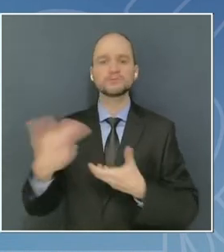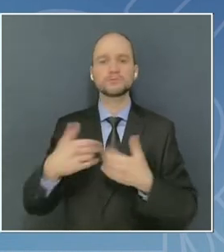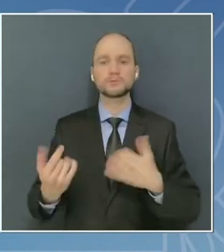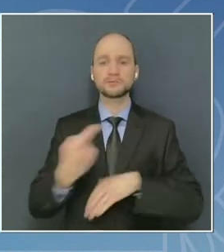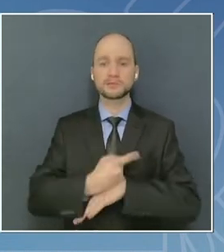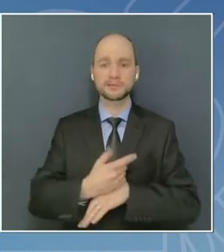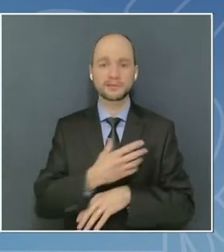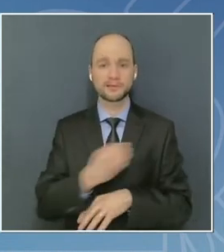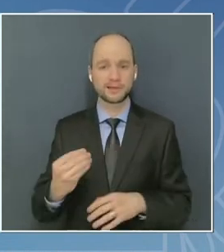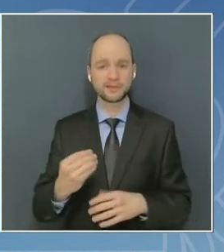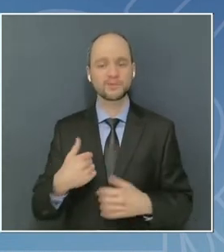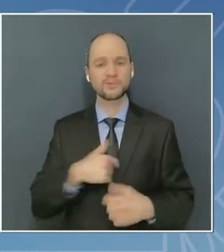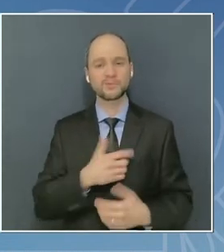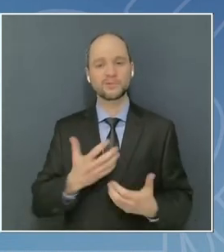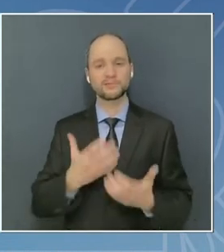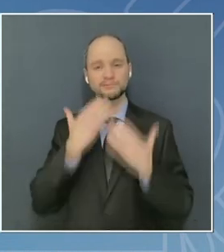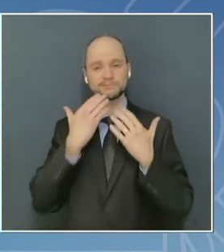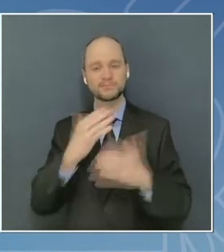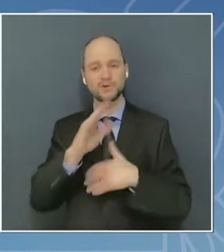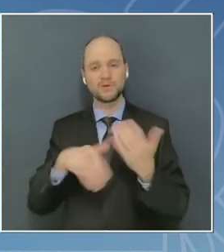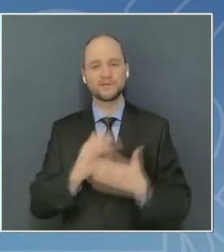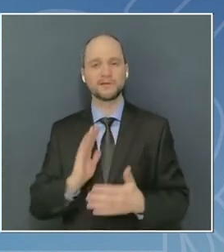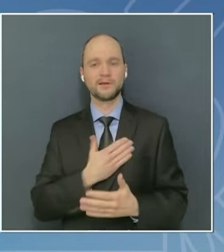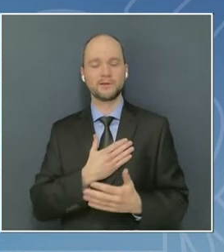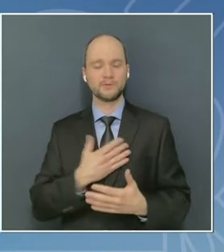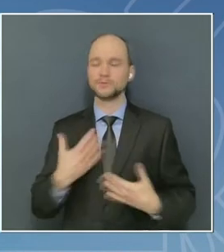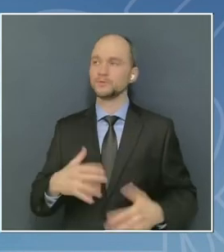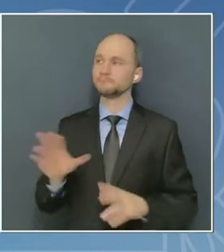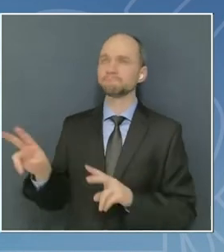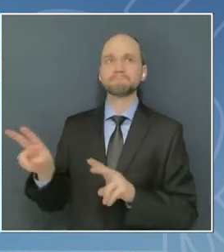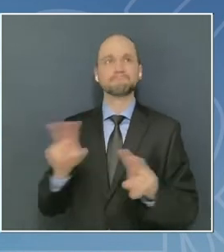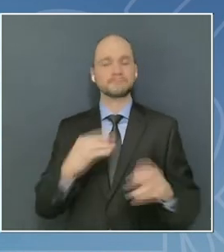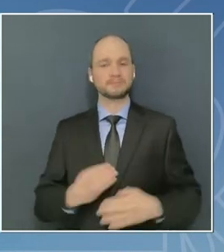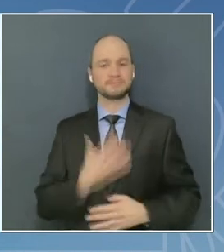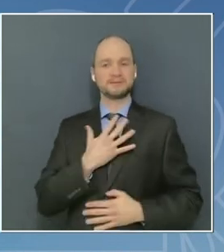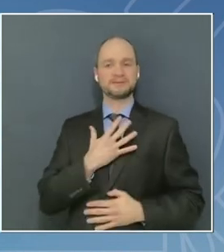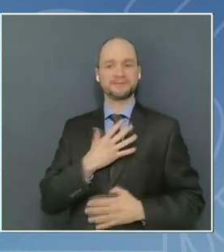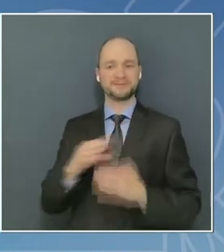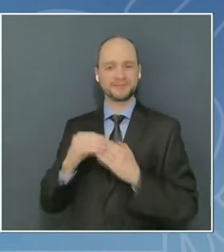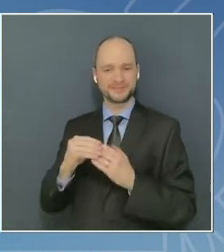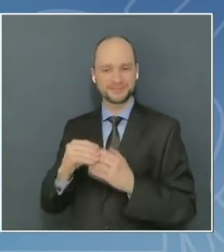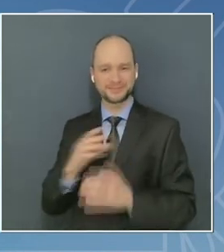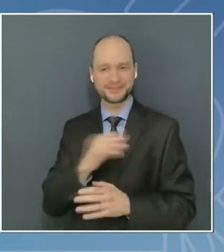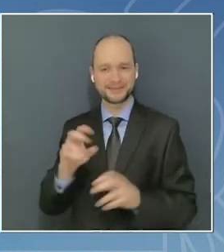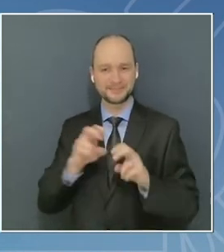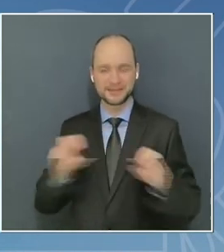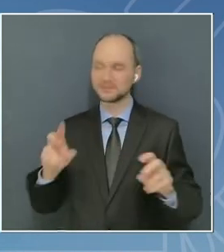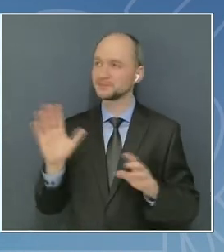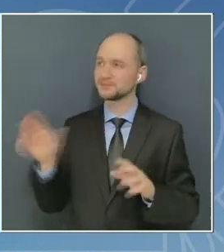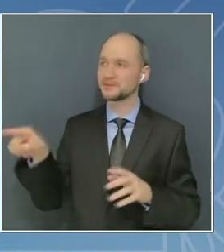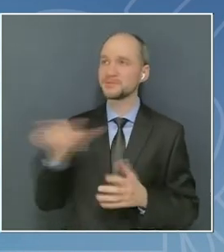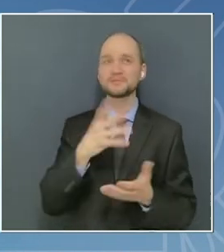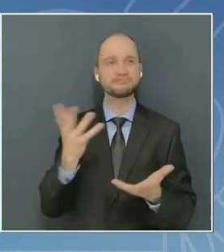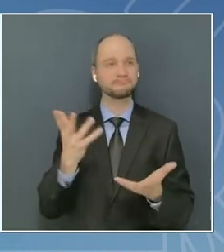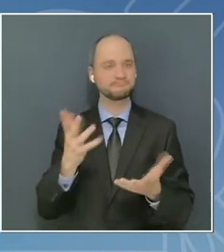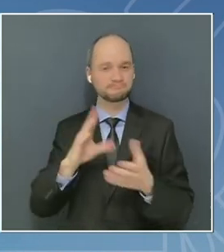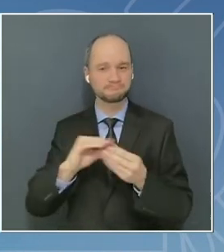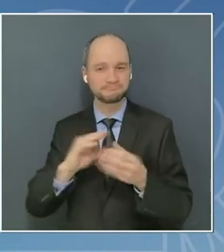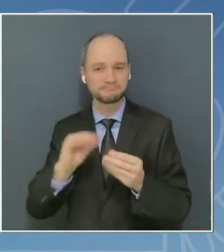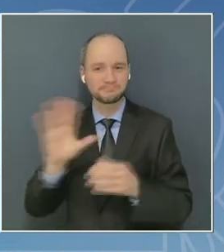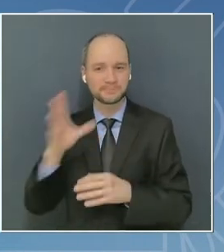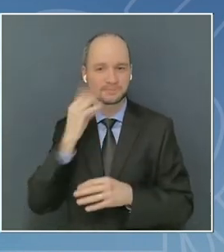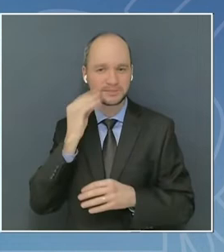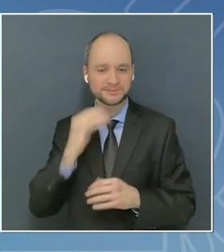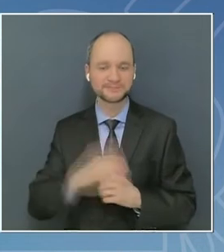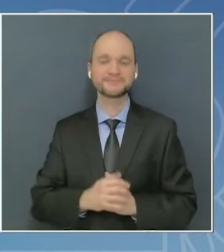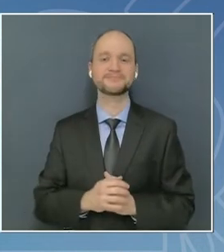today. And we want to thank also all of our inspiring leaders and panelists who you will be hearing from shortly, who contribute so much to this country.